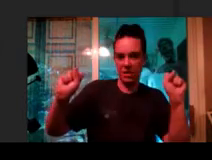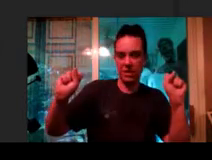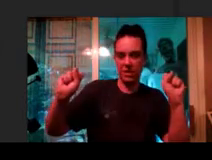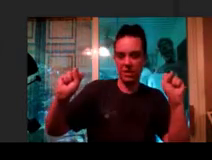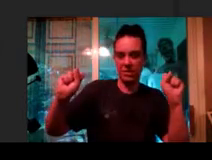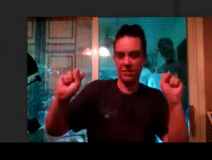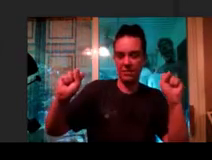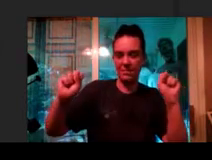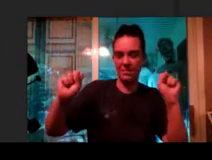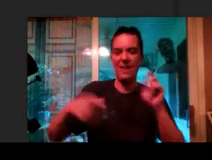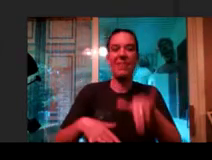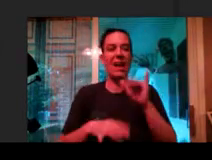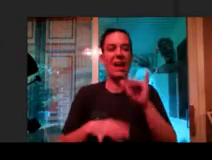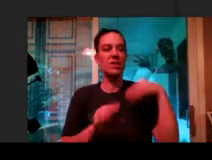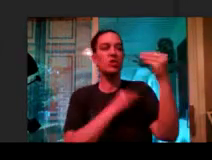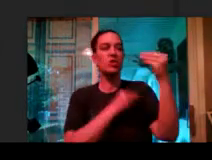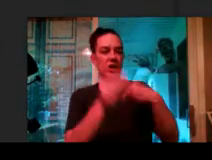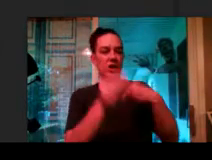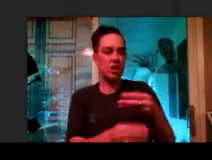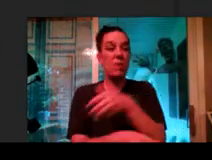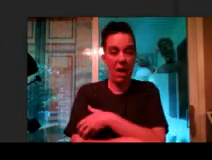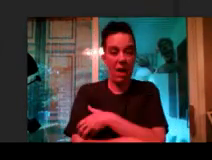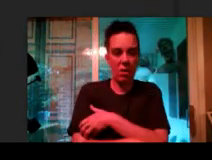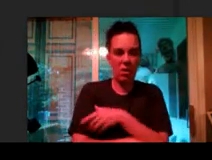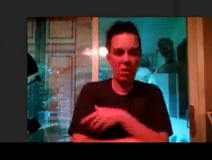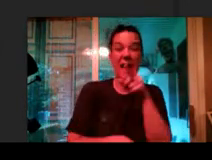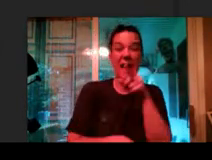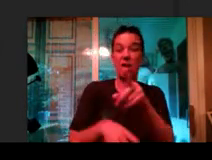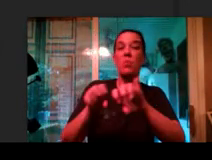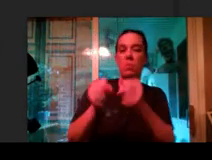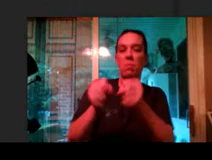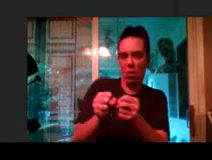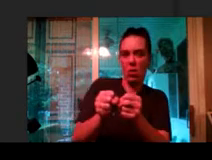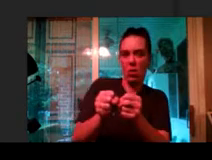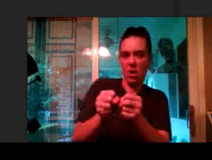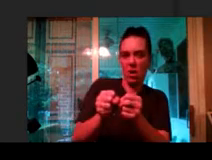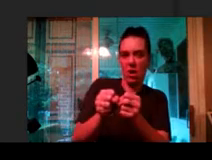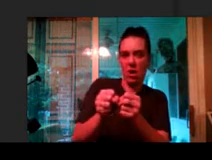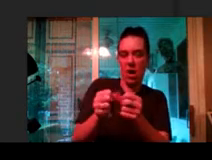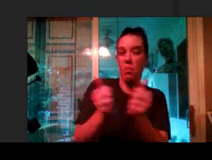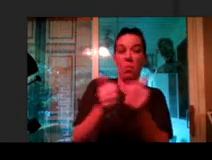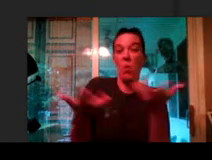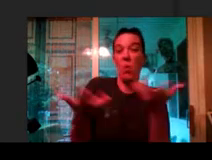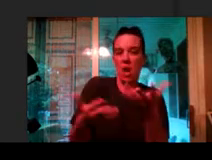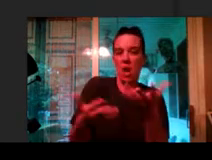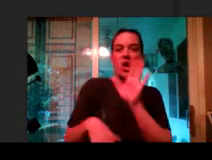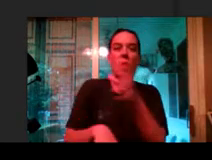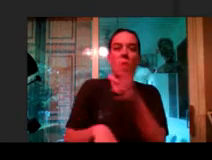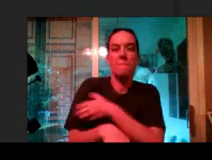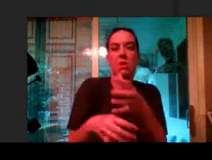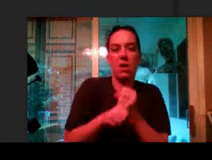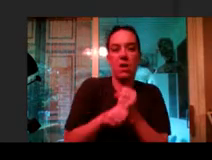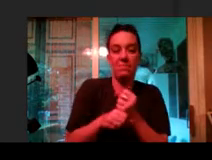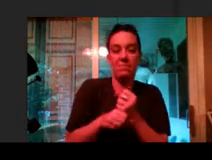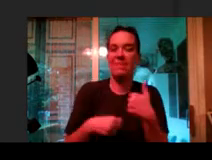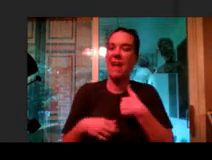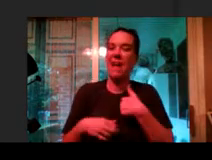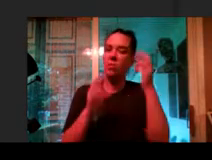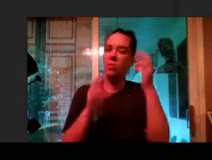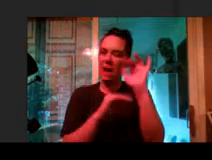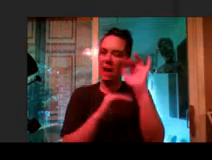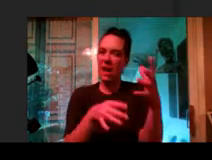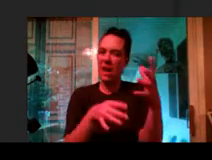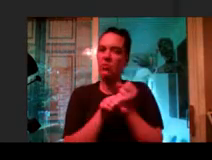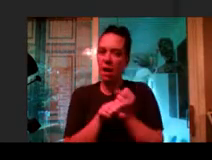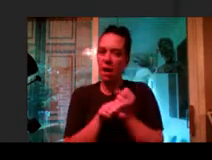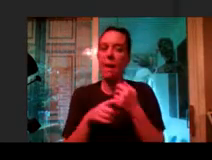power. It's a tradition you broke with your power grab. And although I respect a power grab, that doesn't